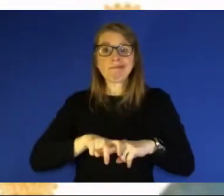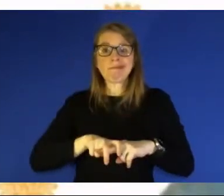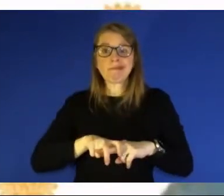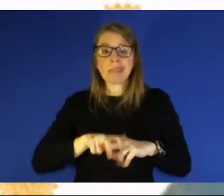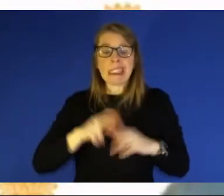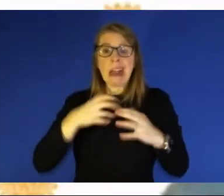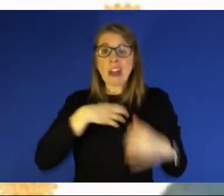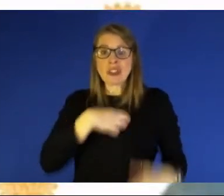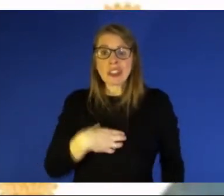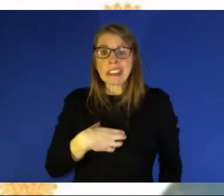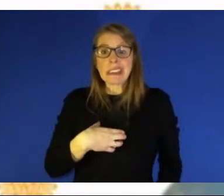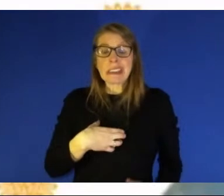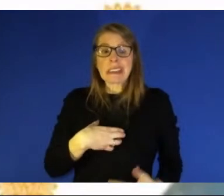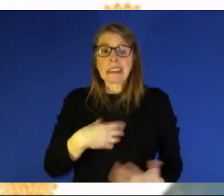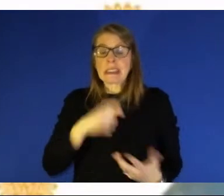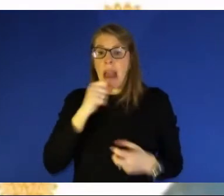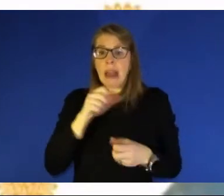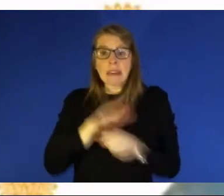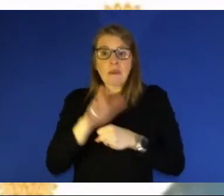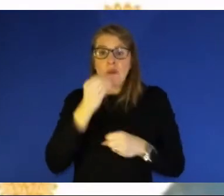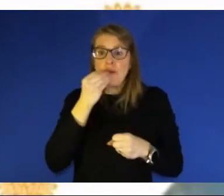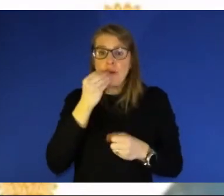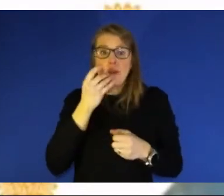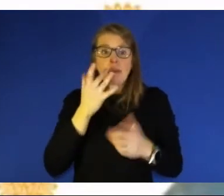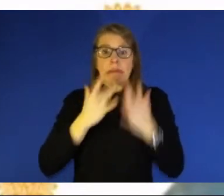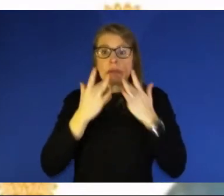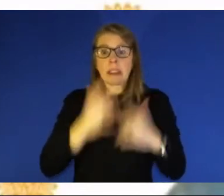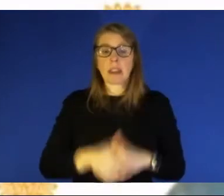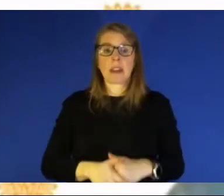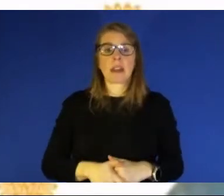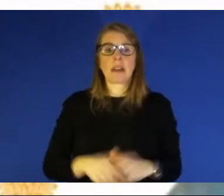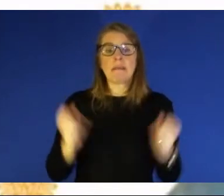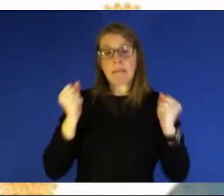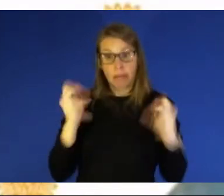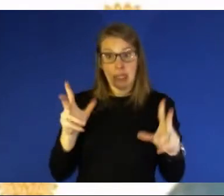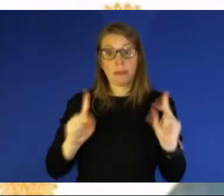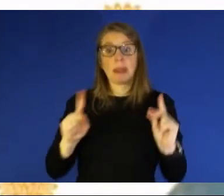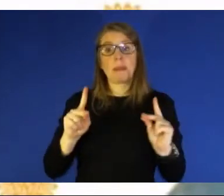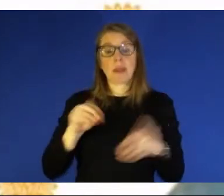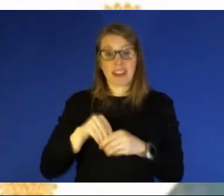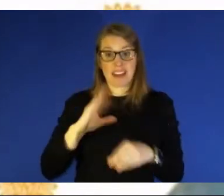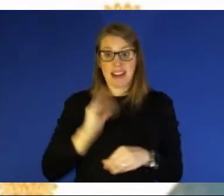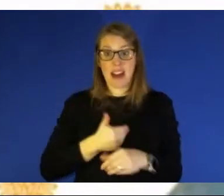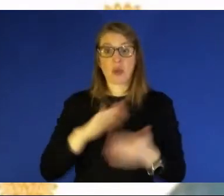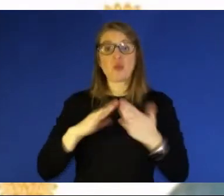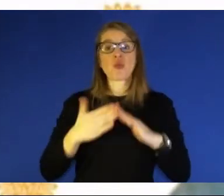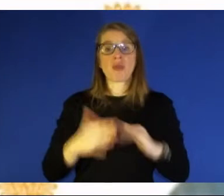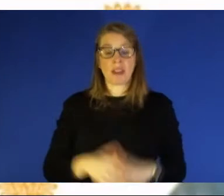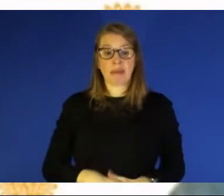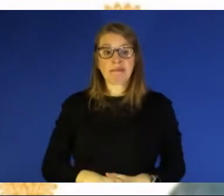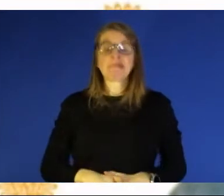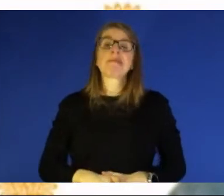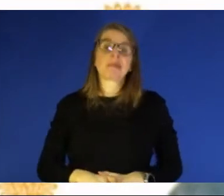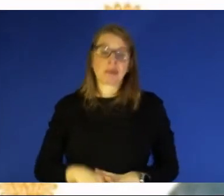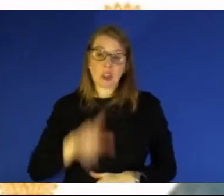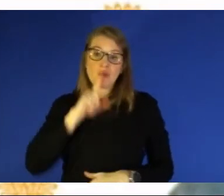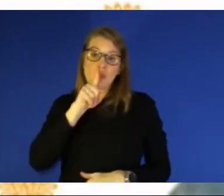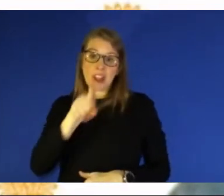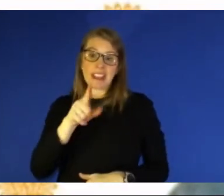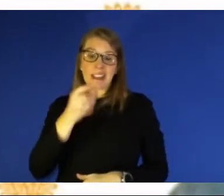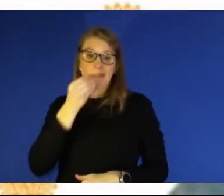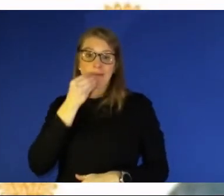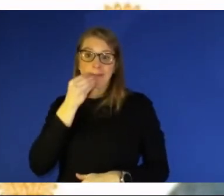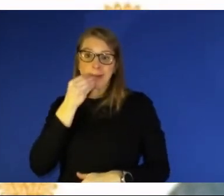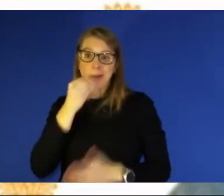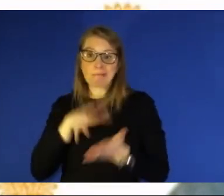Yeah, for sure. We've got quite a number of people in our community that really are food insecure and are really struggling to figure out